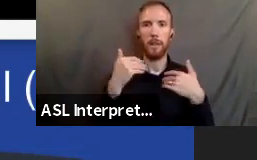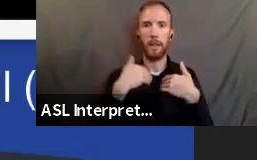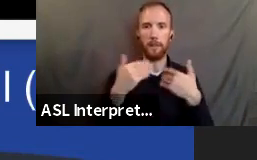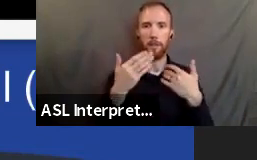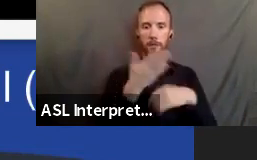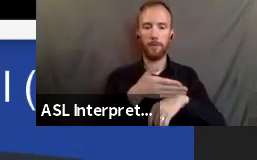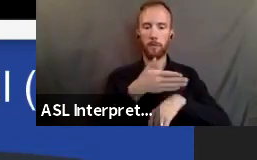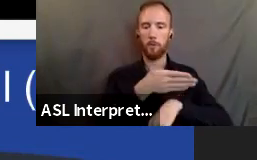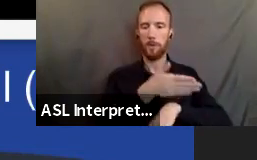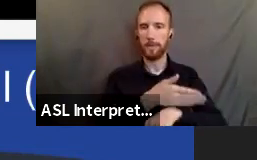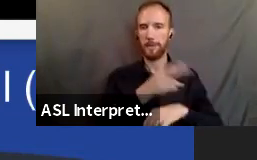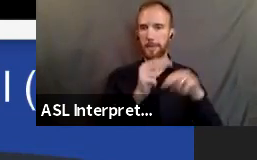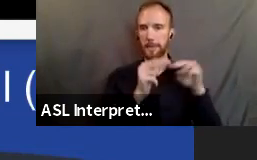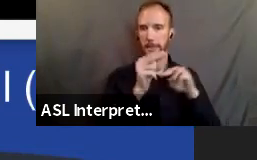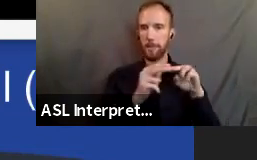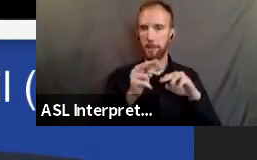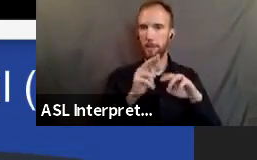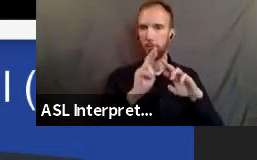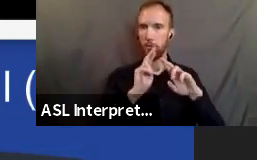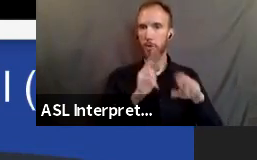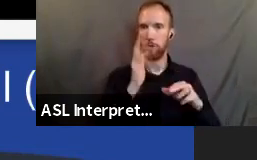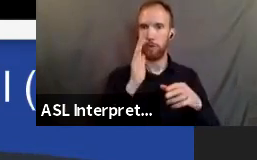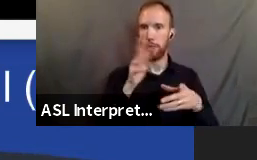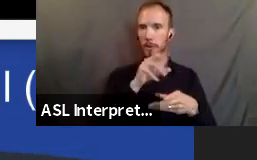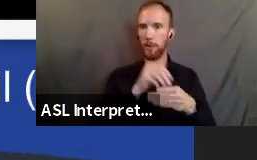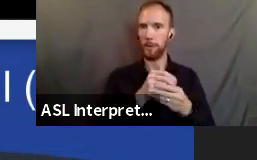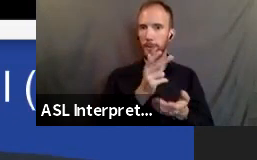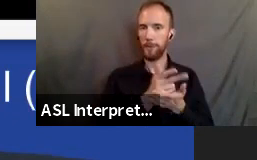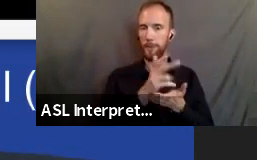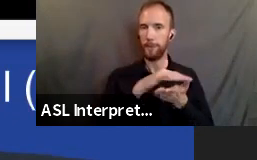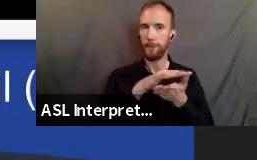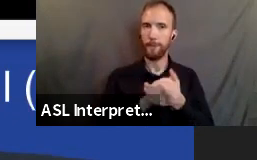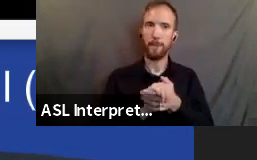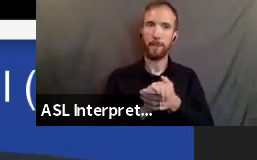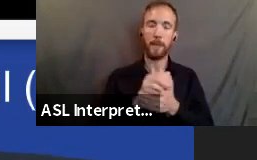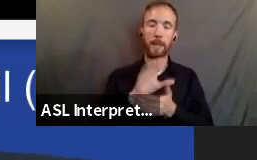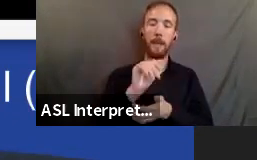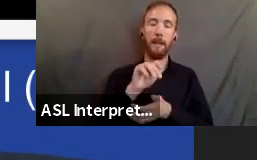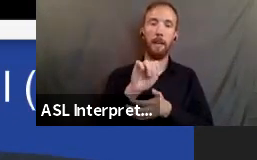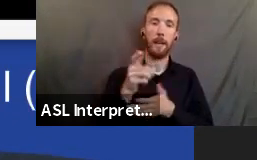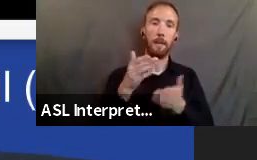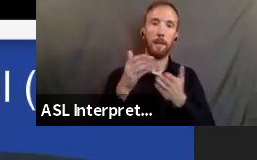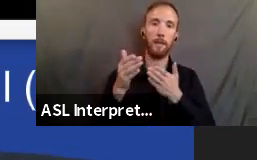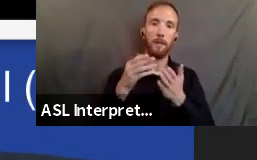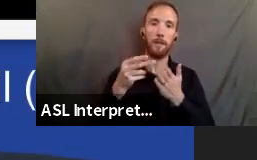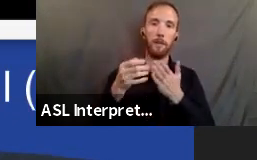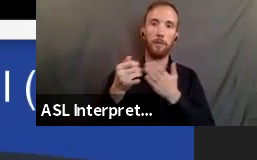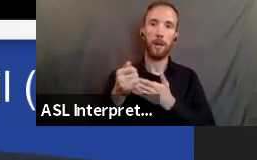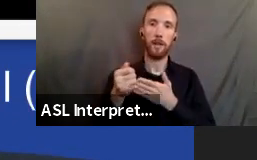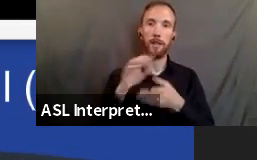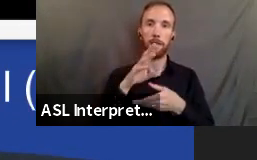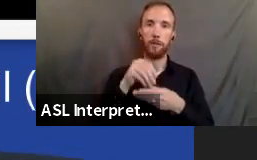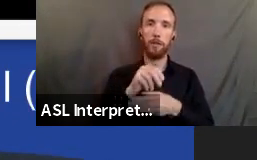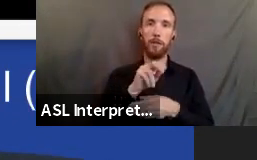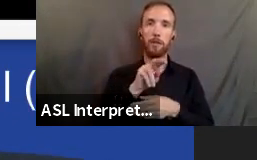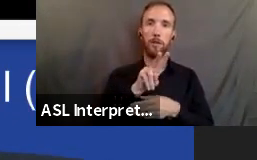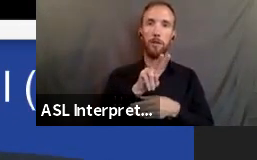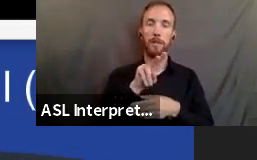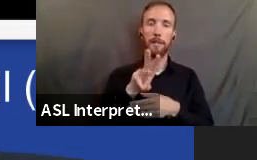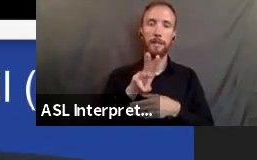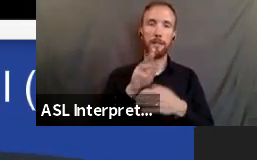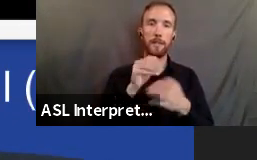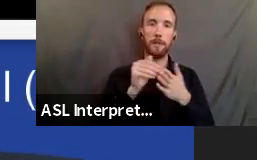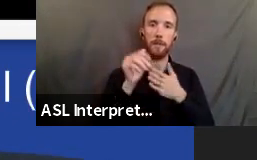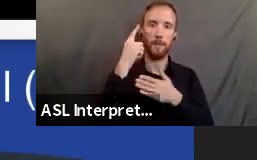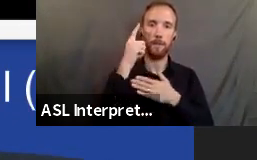reports the capital service project service support includes 26 million for support services necessary